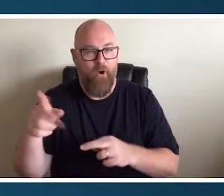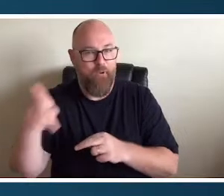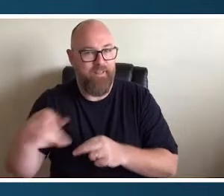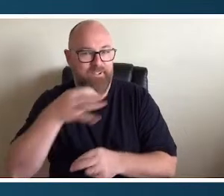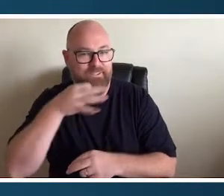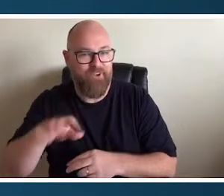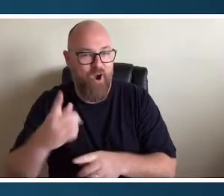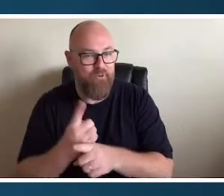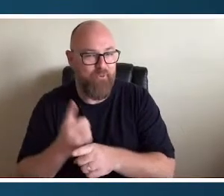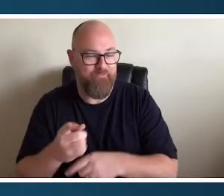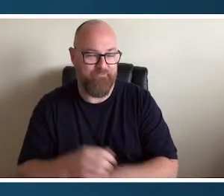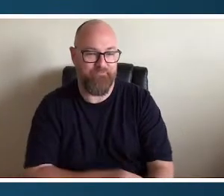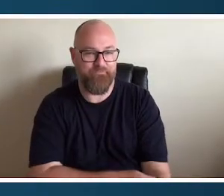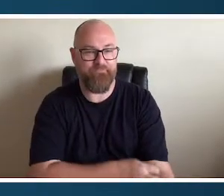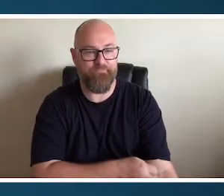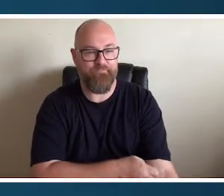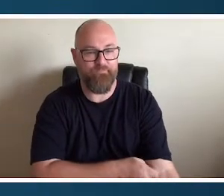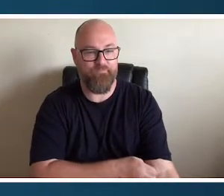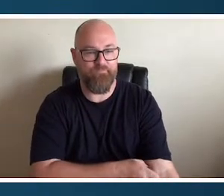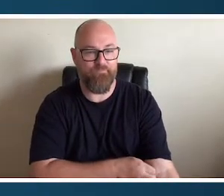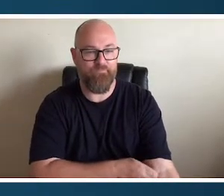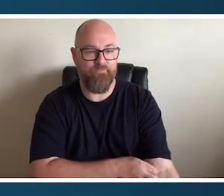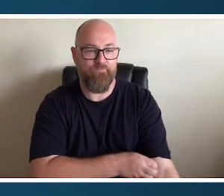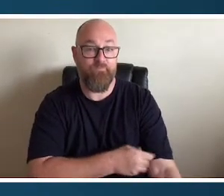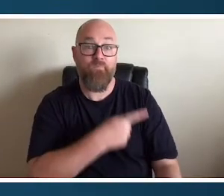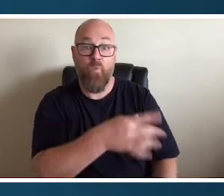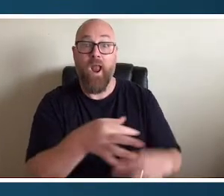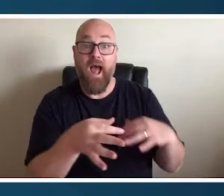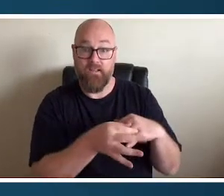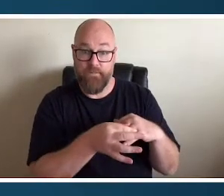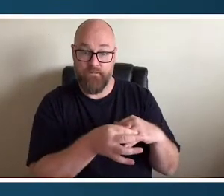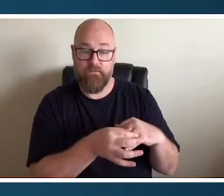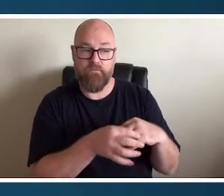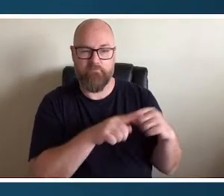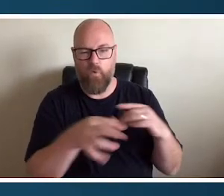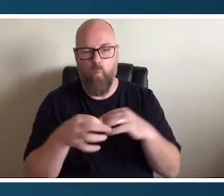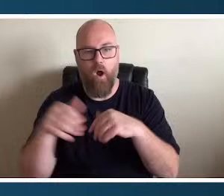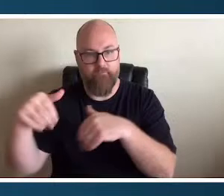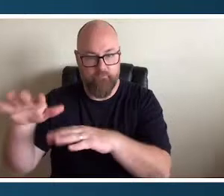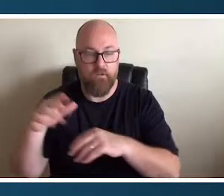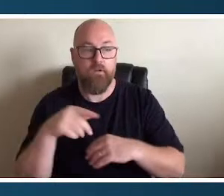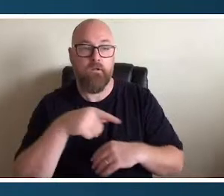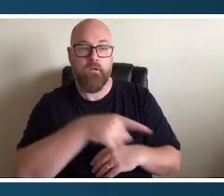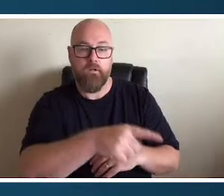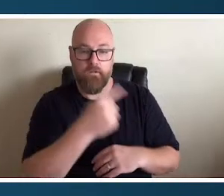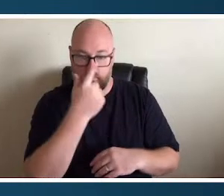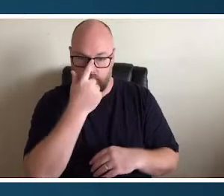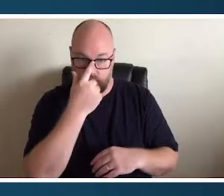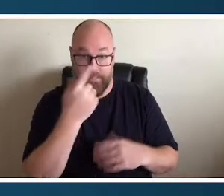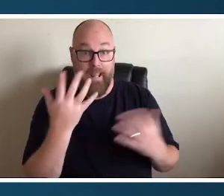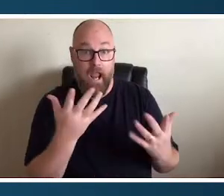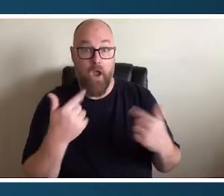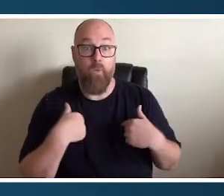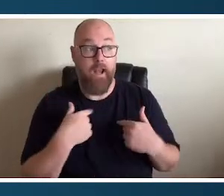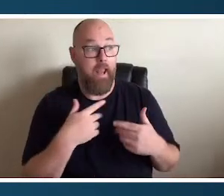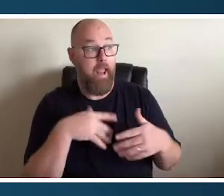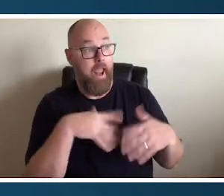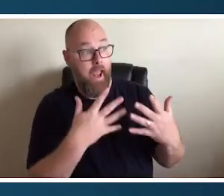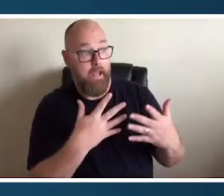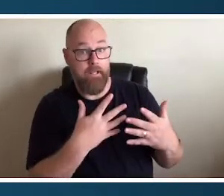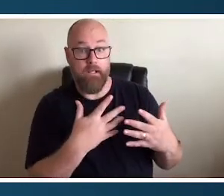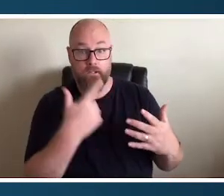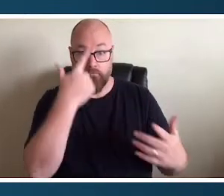And husband of a female seasonal workers in Tonga said, "Whenever I can't make any decision on any